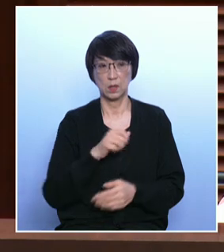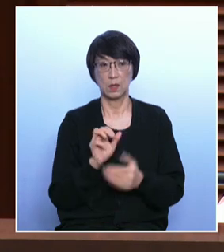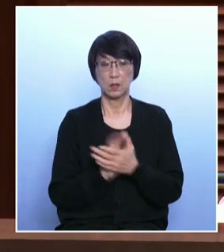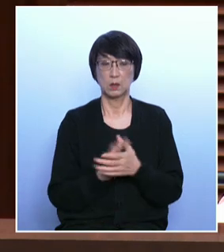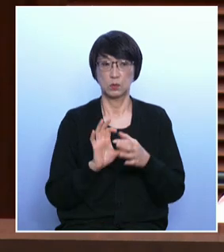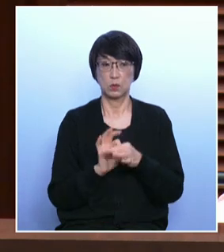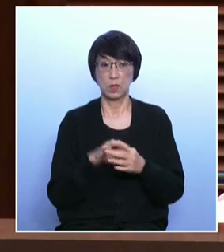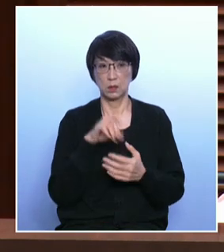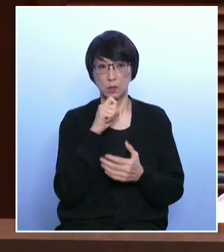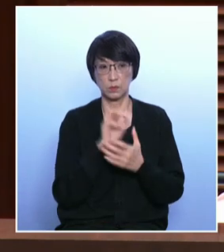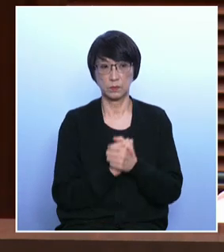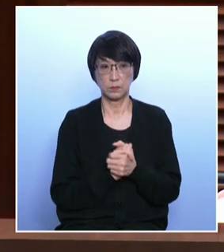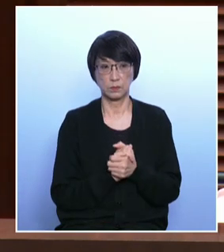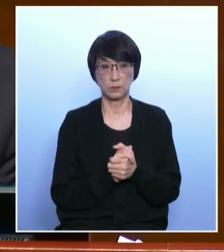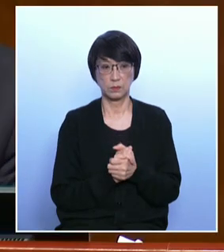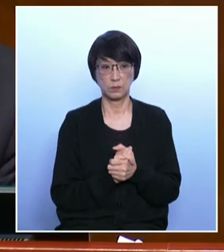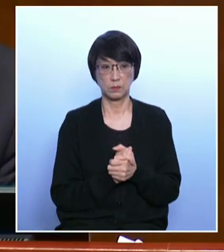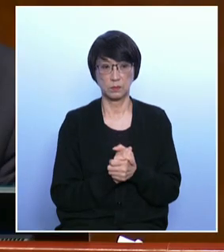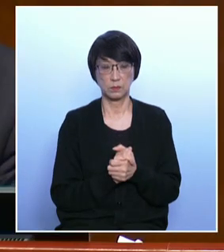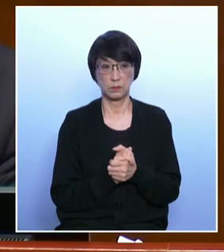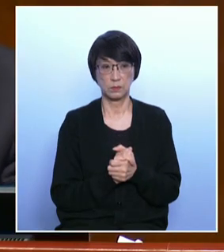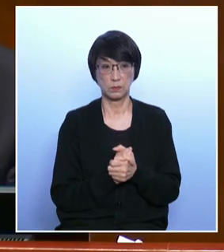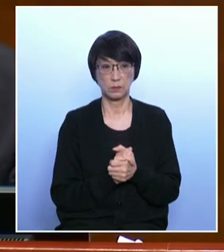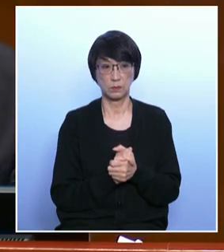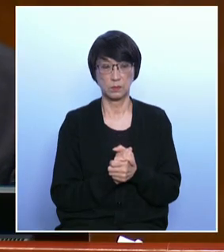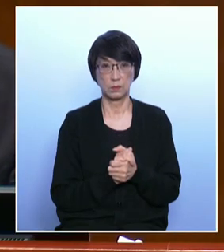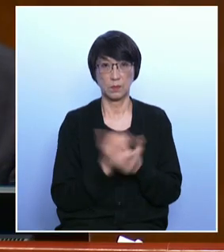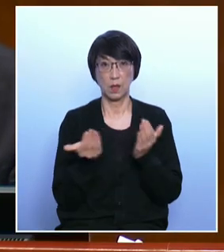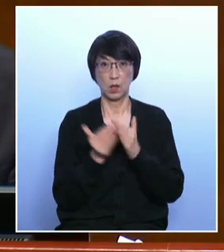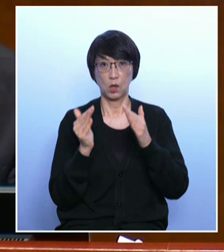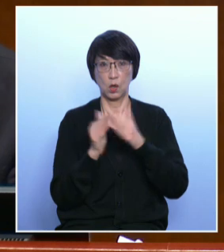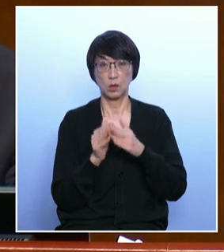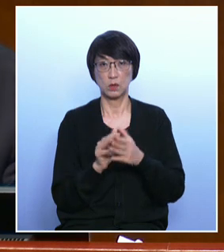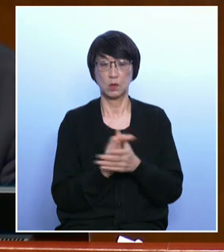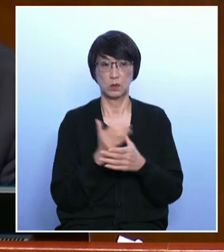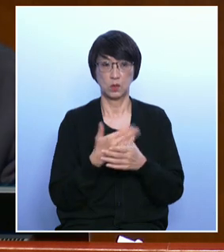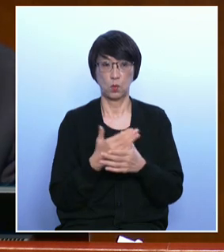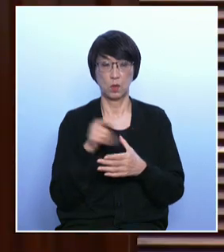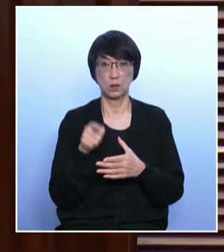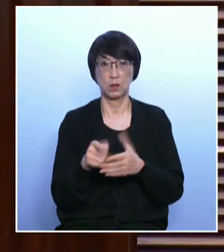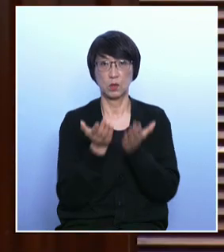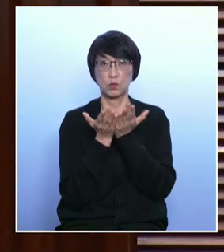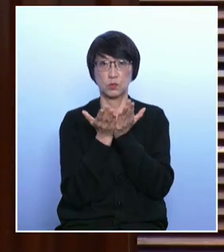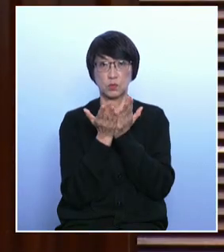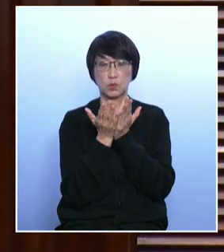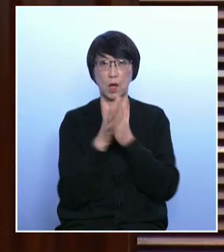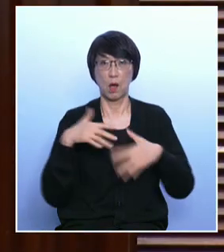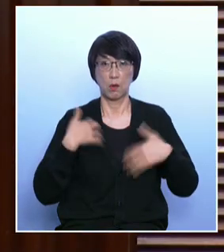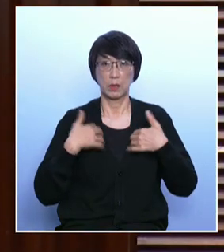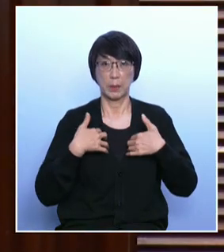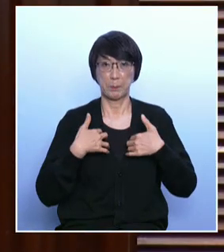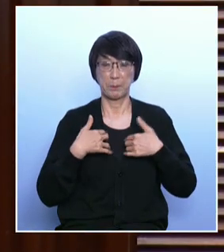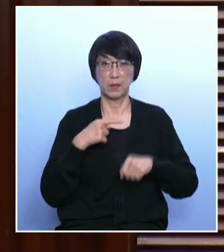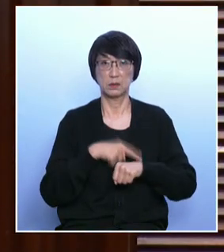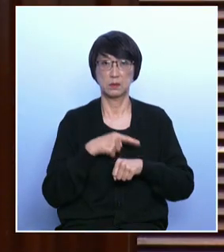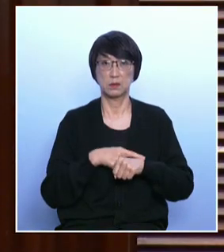We have already talked to the schools. Dr. Leung can give us more information. Thank you. The major reason